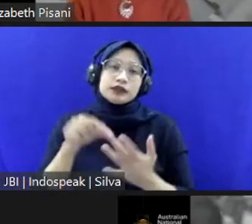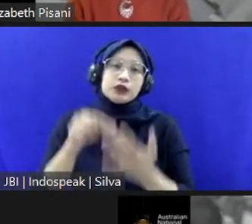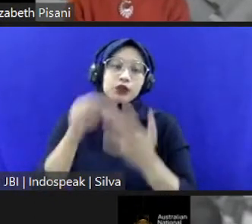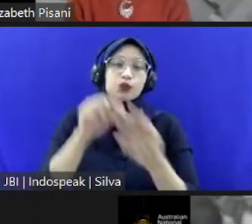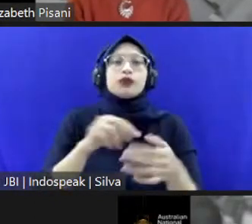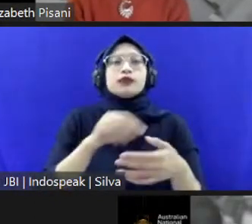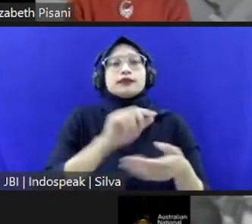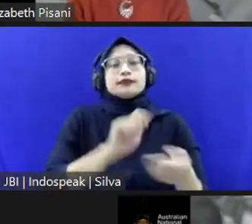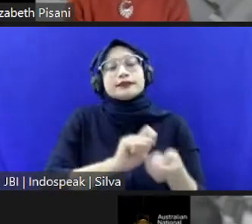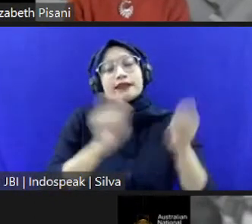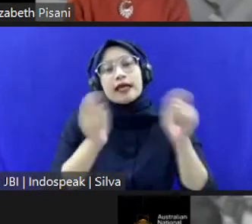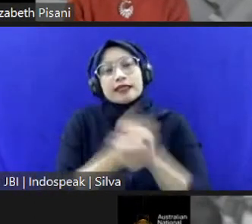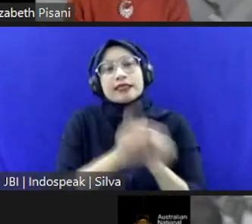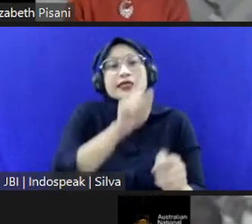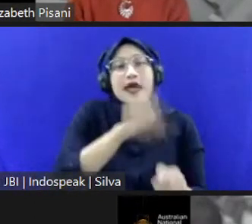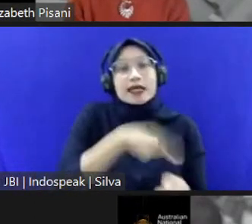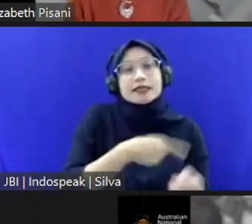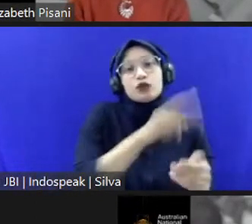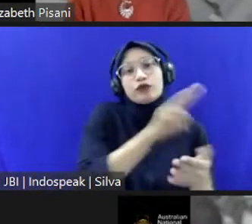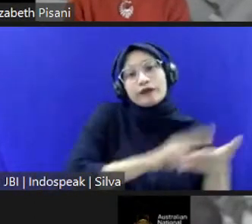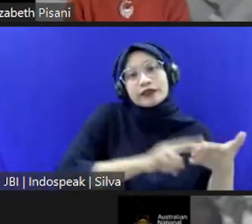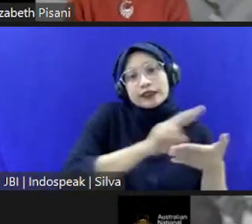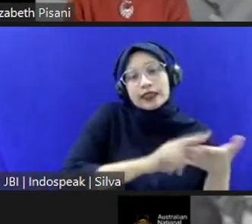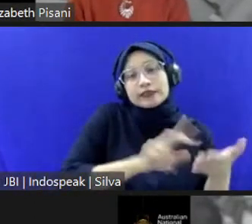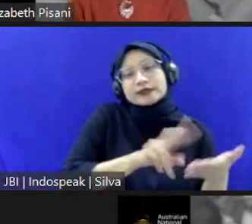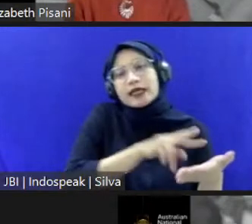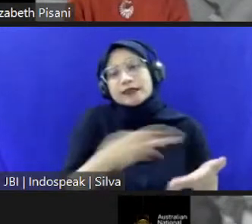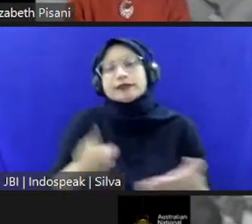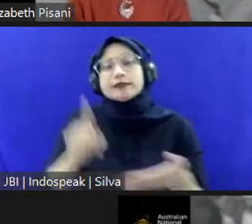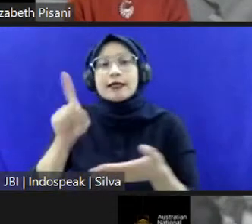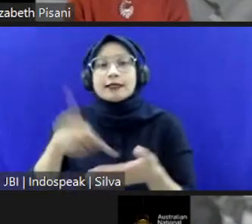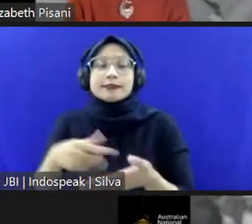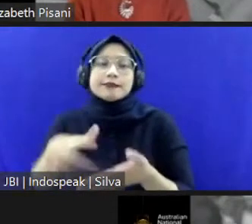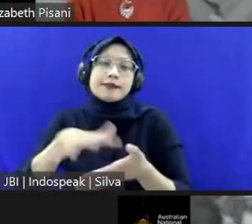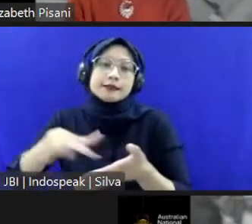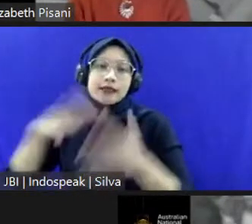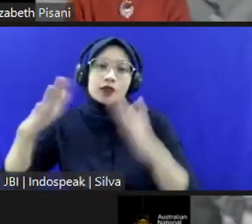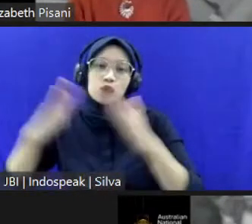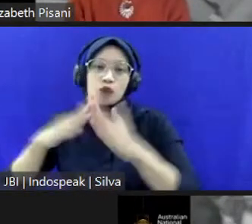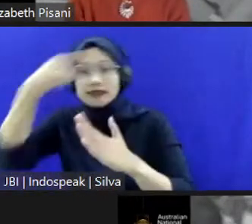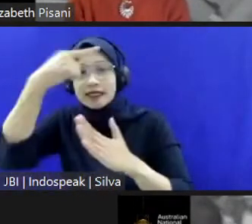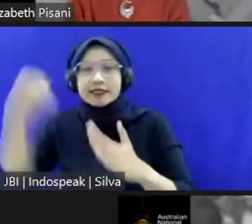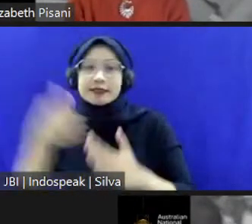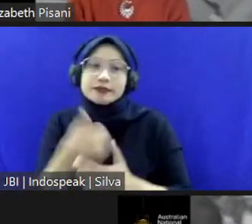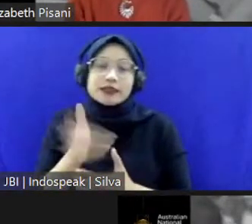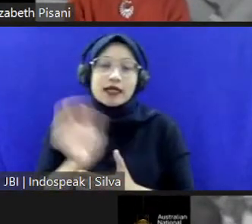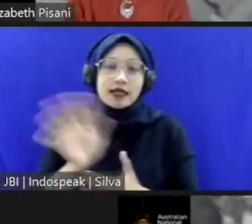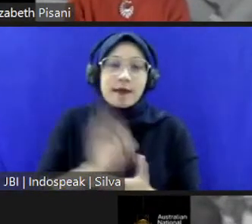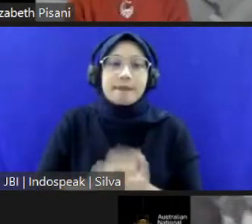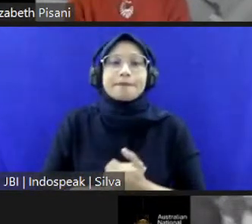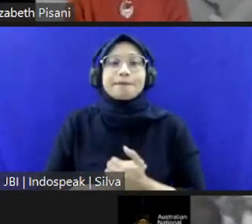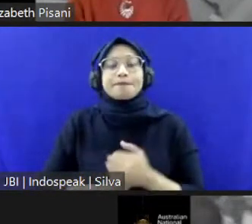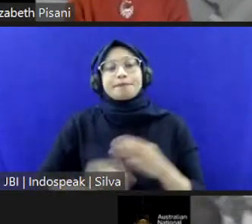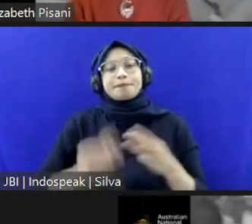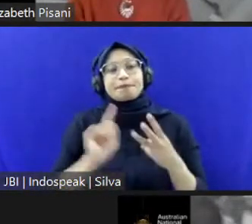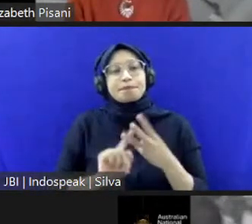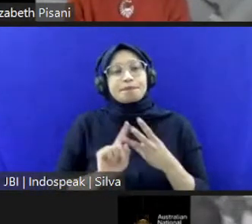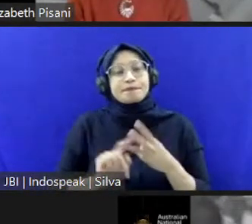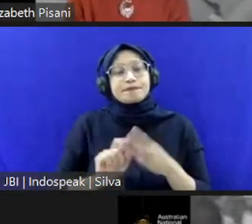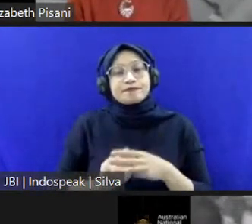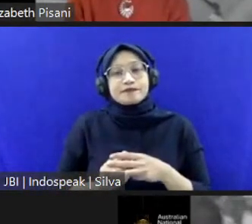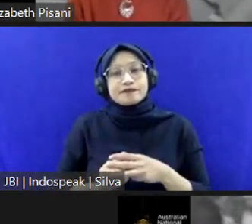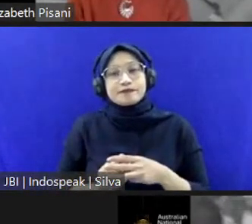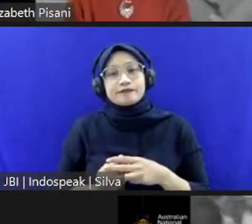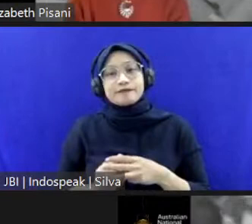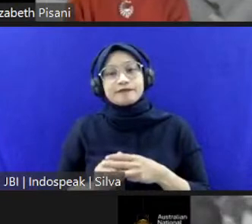2 questions for Pak Andreasta, and I have one more from Ross McClough, but he'll do it